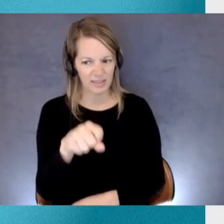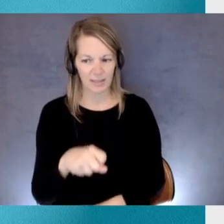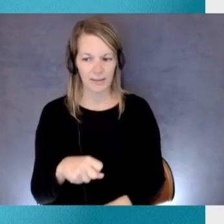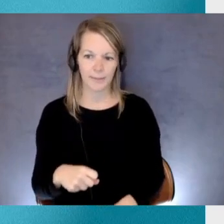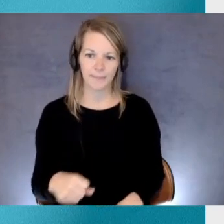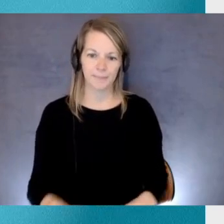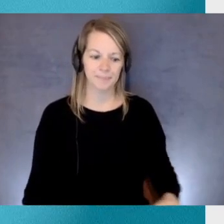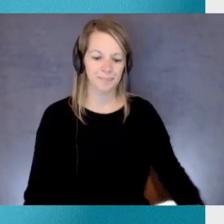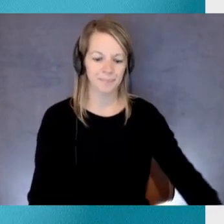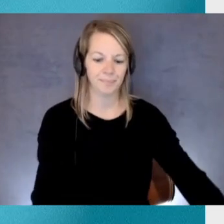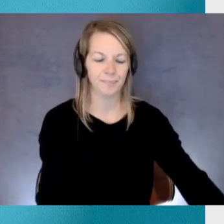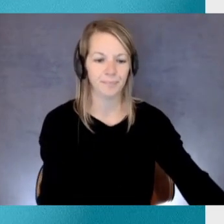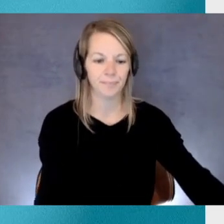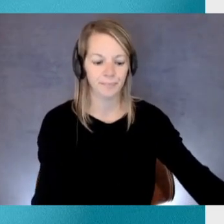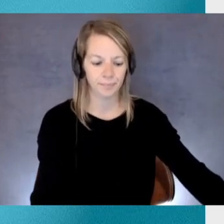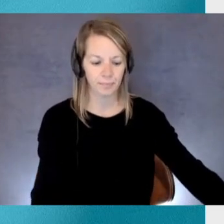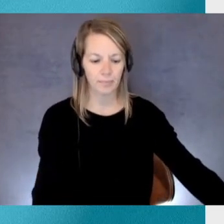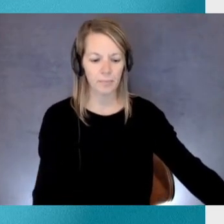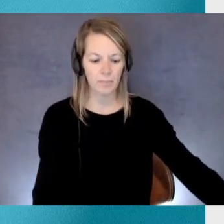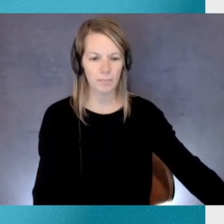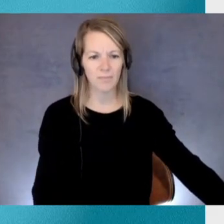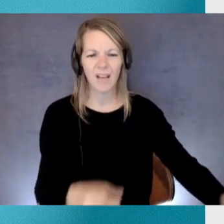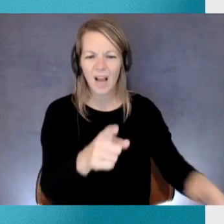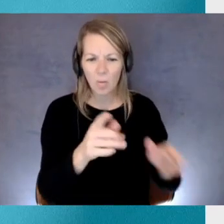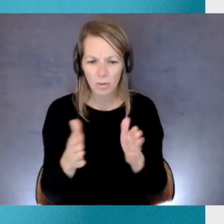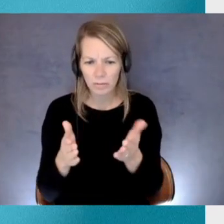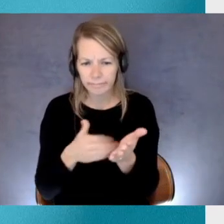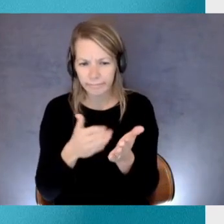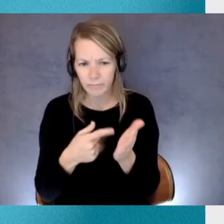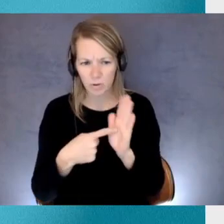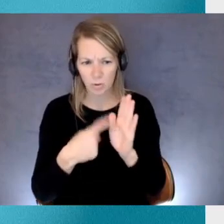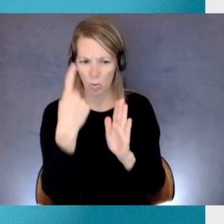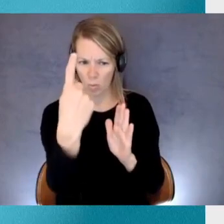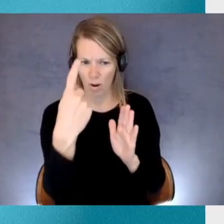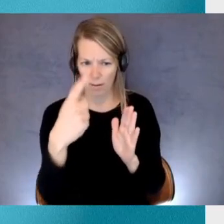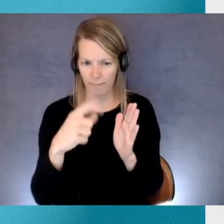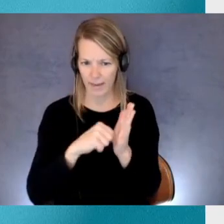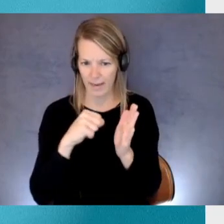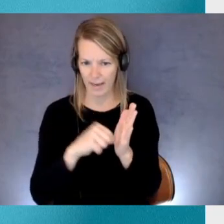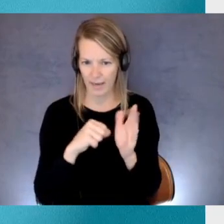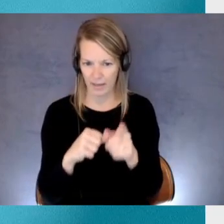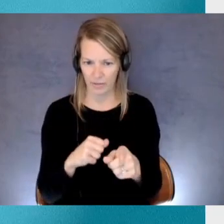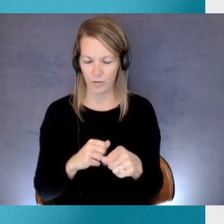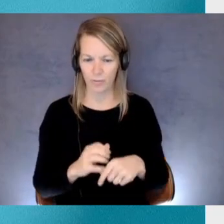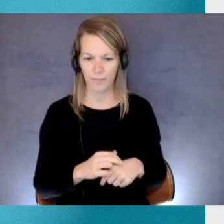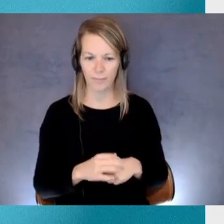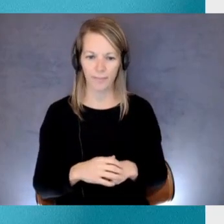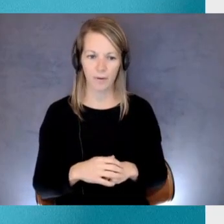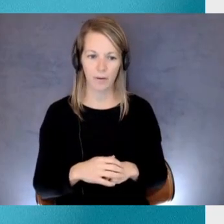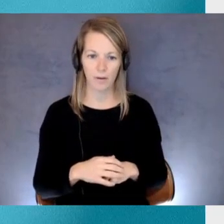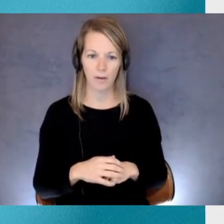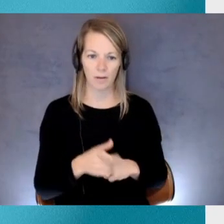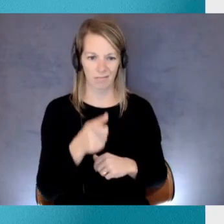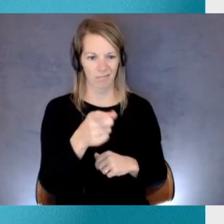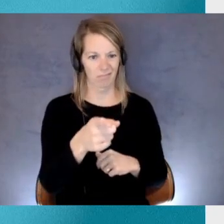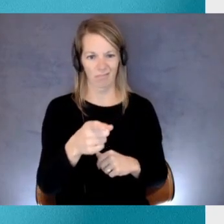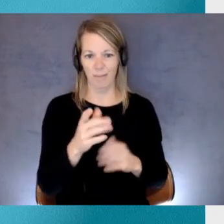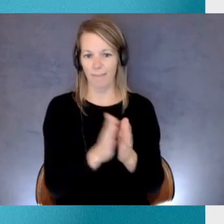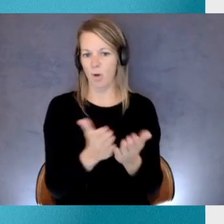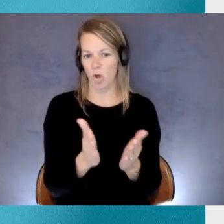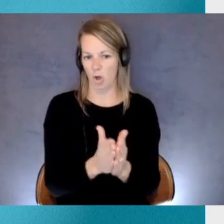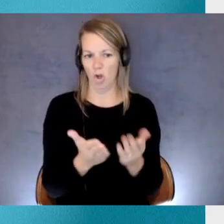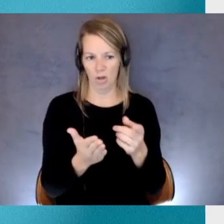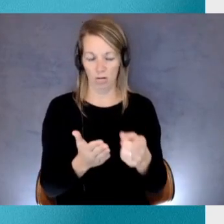to show you a little bit, just a small passage from inside this book to help you sort of see what I was getting from it. So this is how this whole book started. The